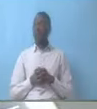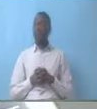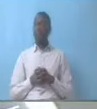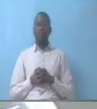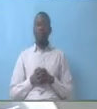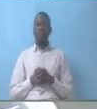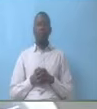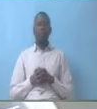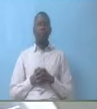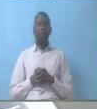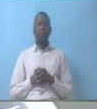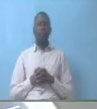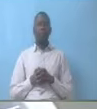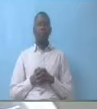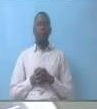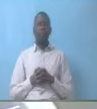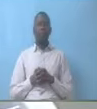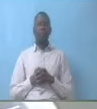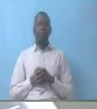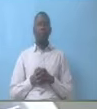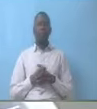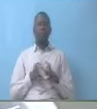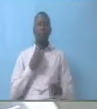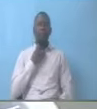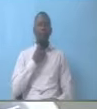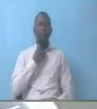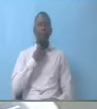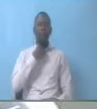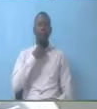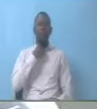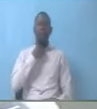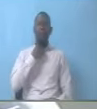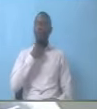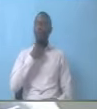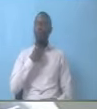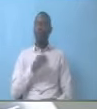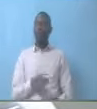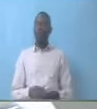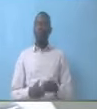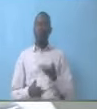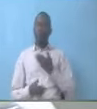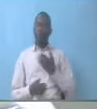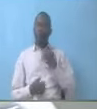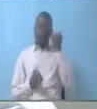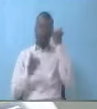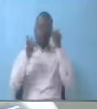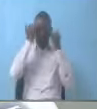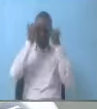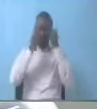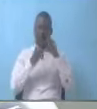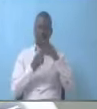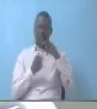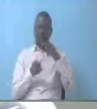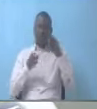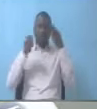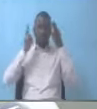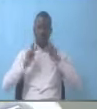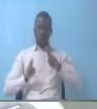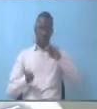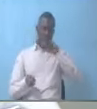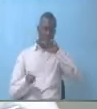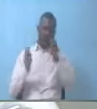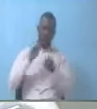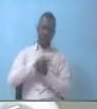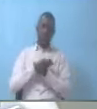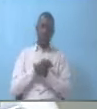Okay, the interpreter has got to know. Fafa dafa ñew ak xalaat yu bes. He had ideas of law reform. Amna xalaat pour soppali ci ay